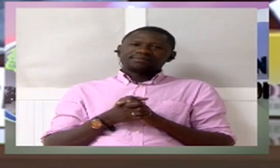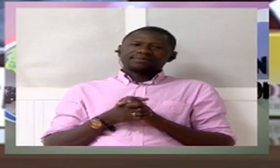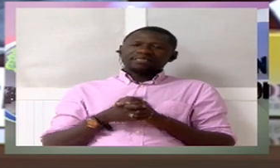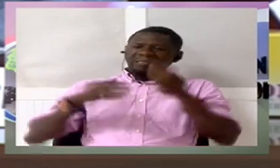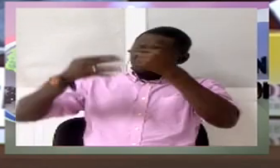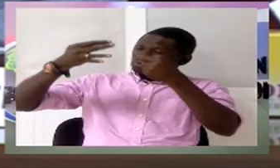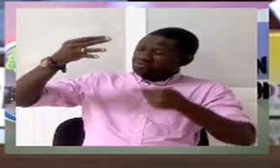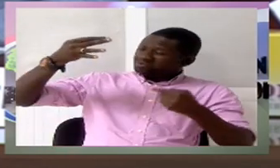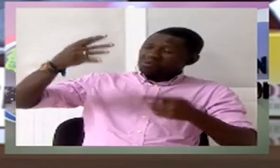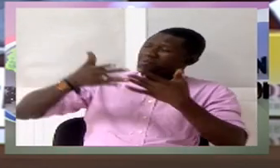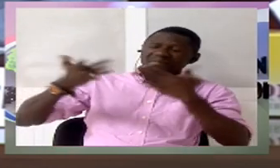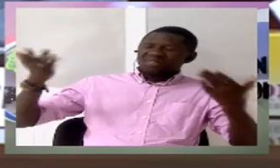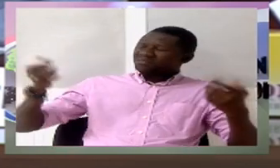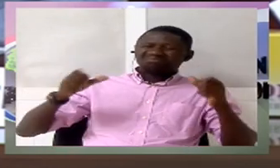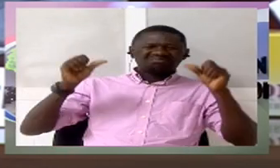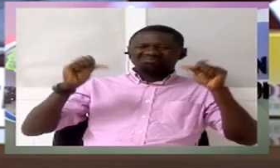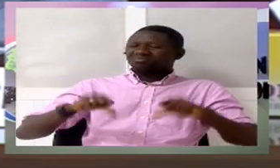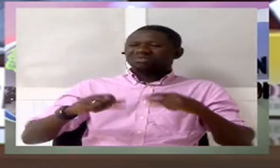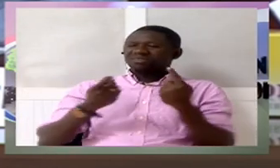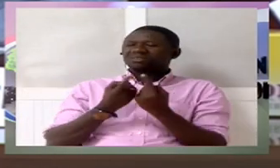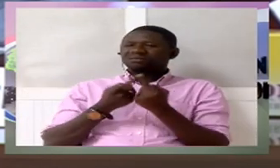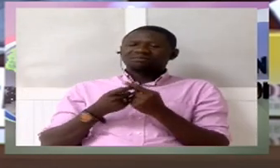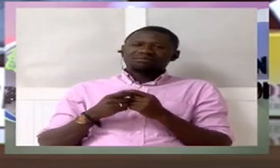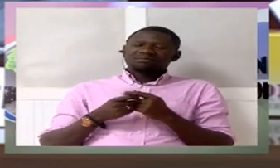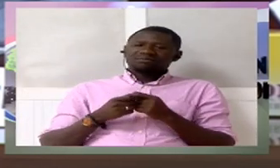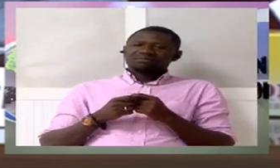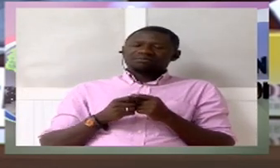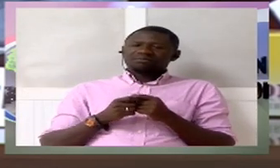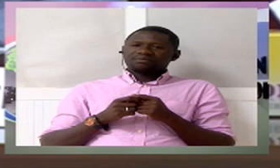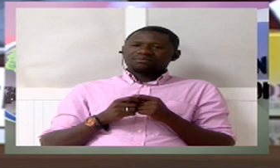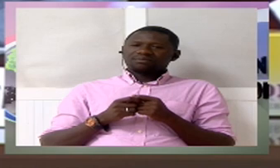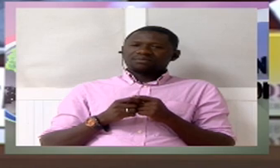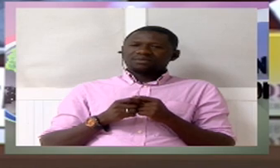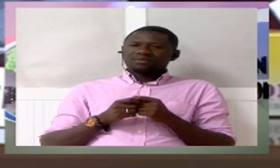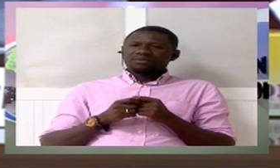list goes on. When you when you come along, I tata la la fengol menkera. Extraordinary.